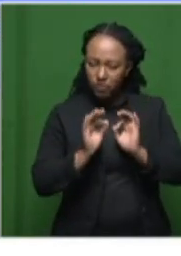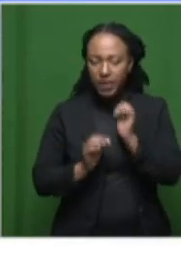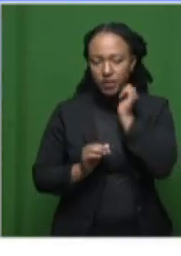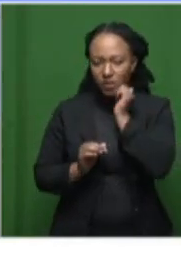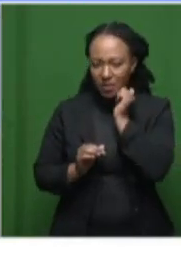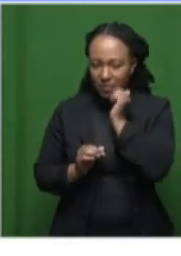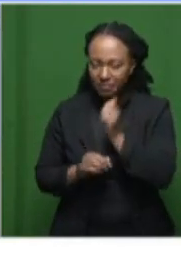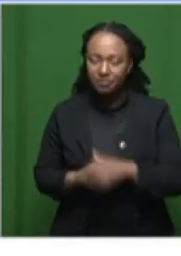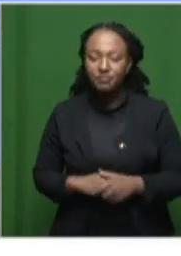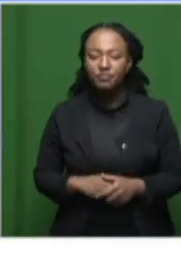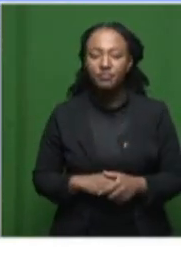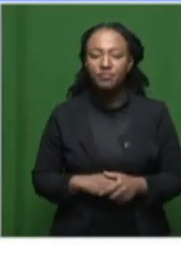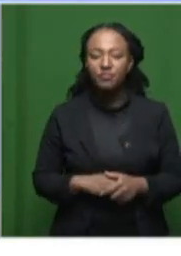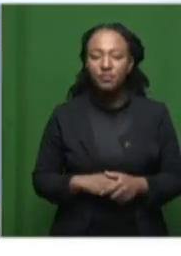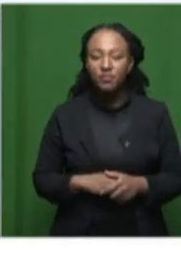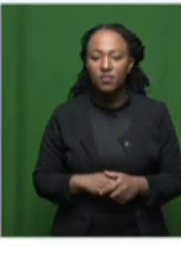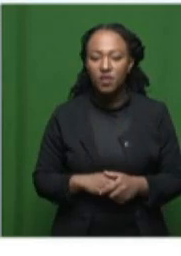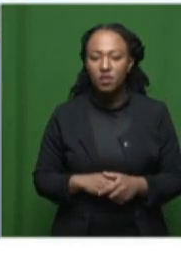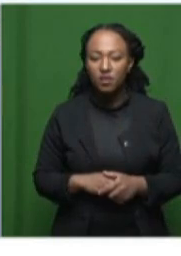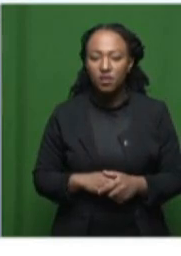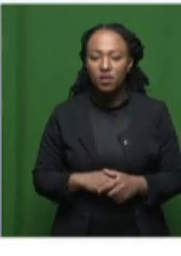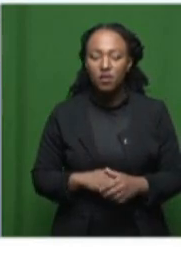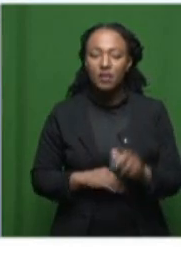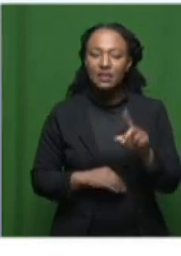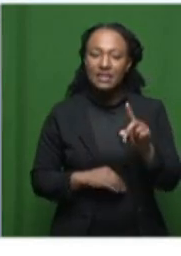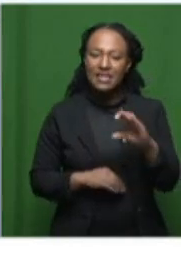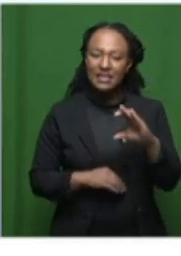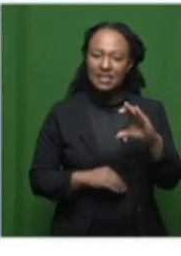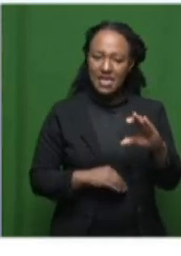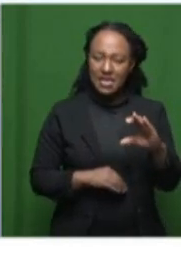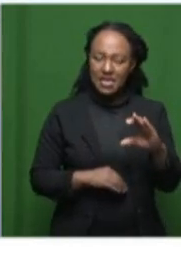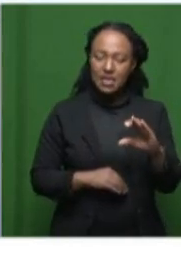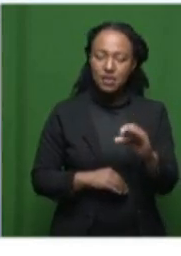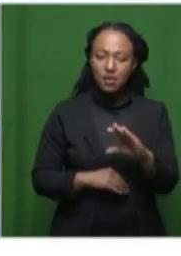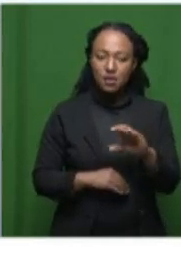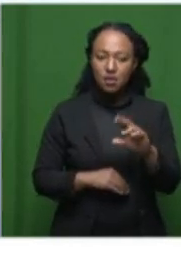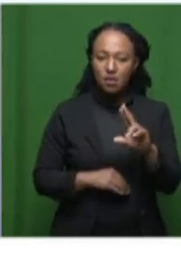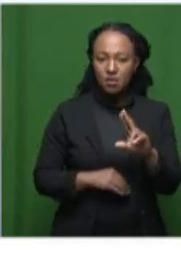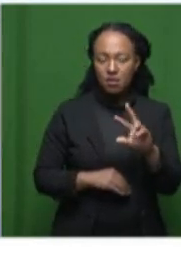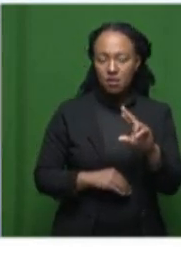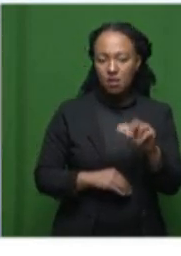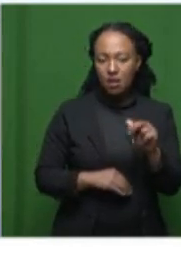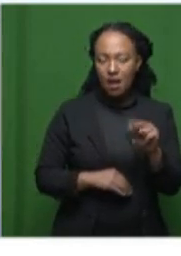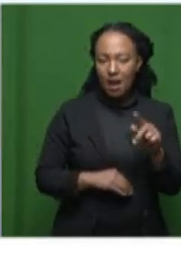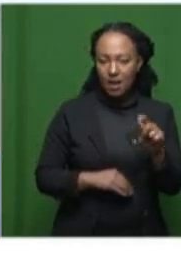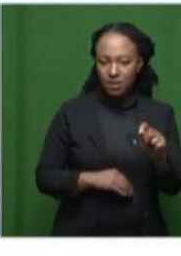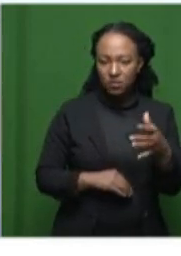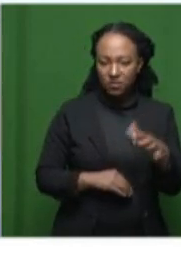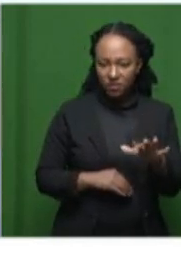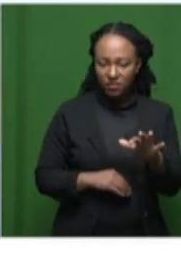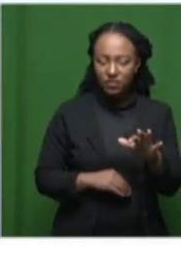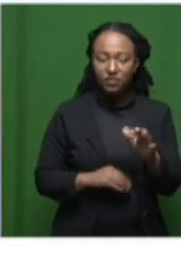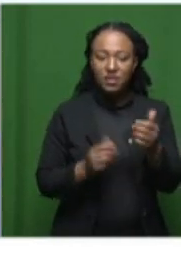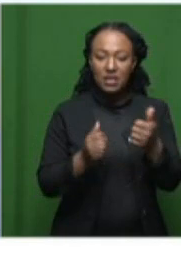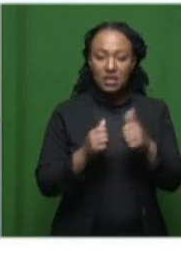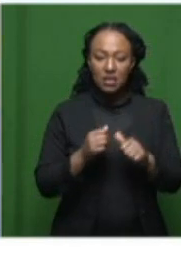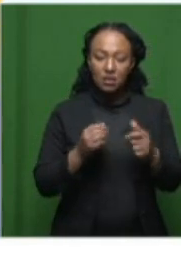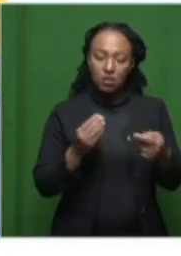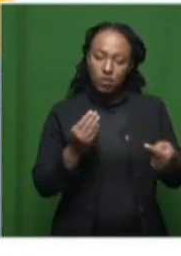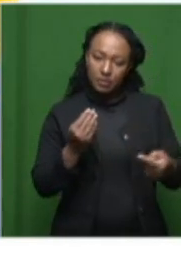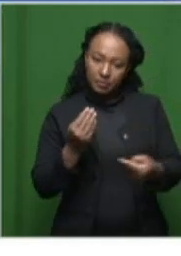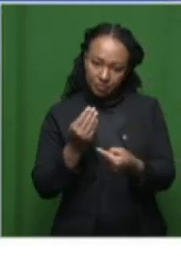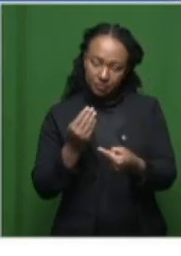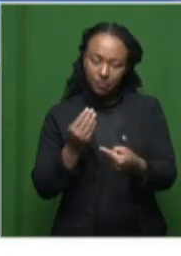So ultimately we take DC current, so direct current. We apply it on an anode and a cathode.